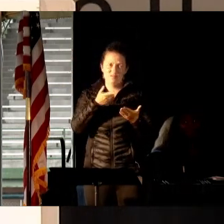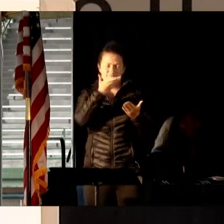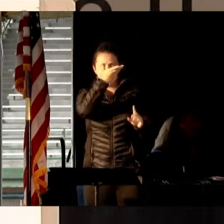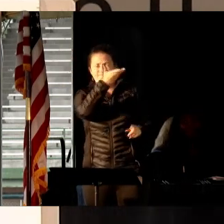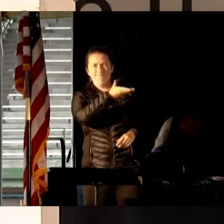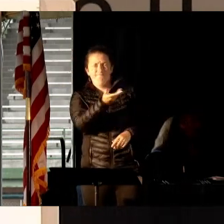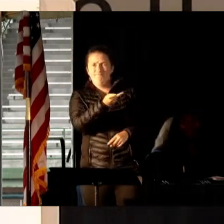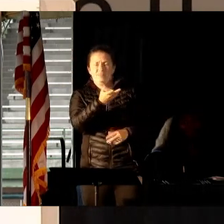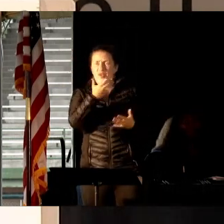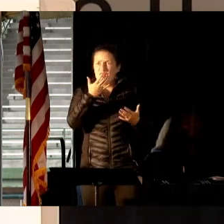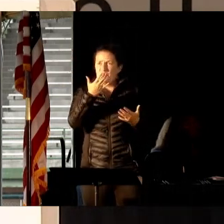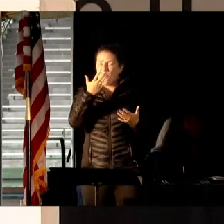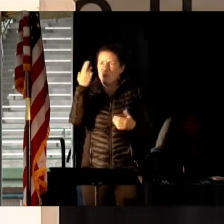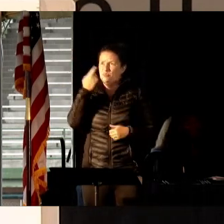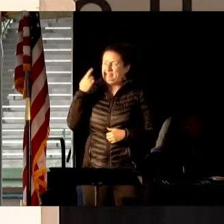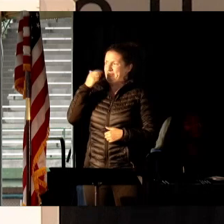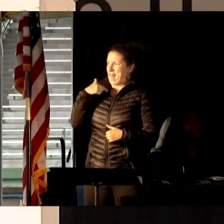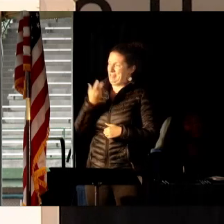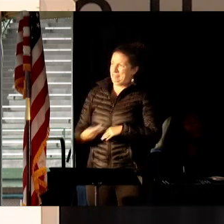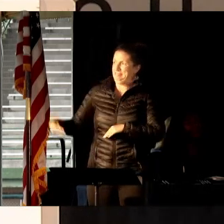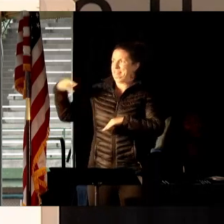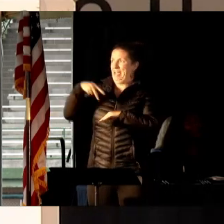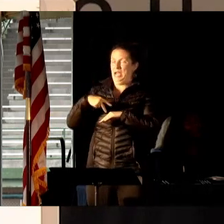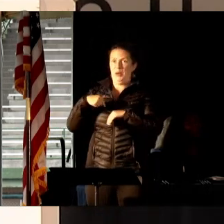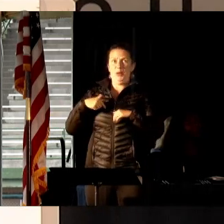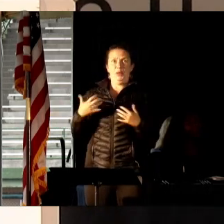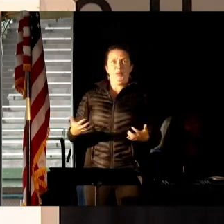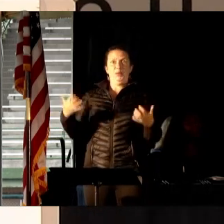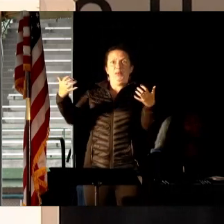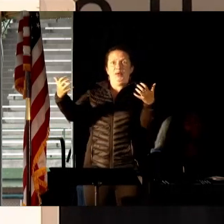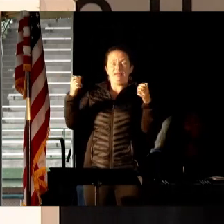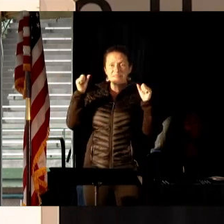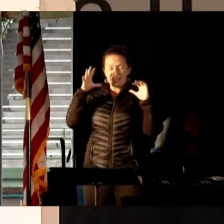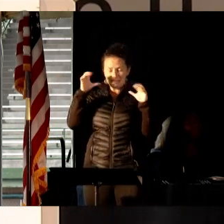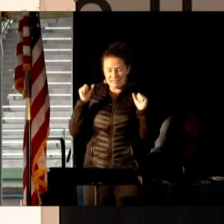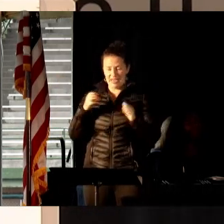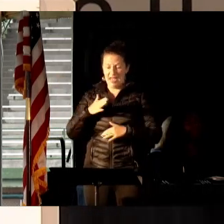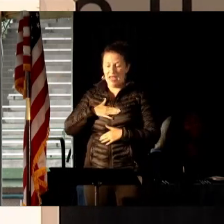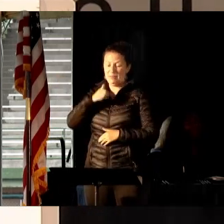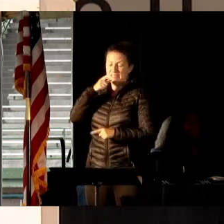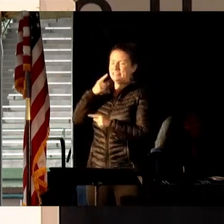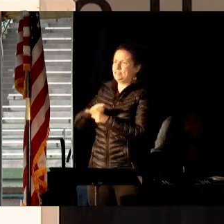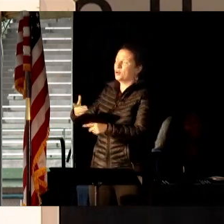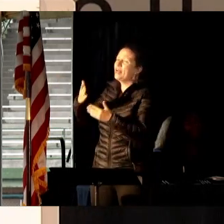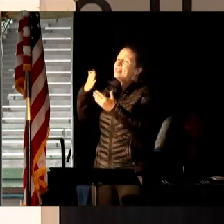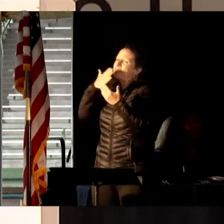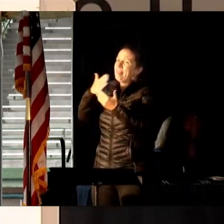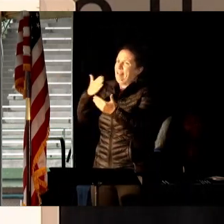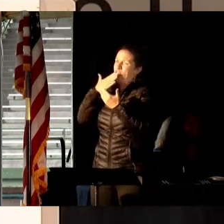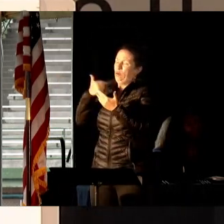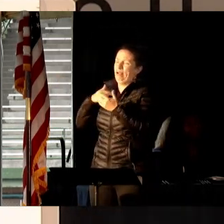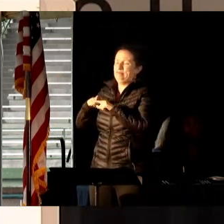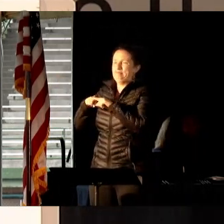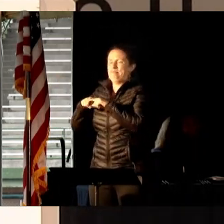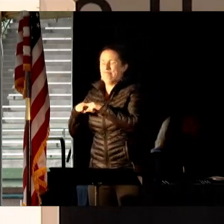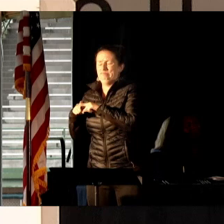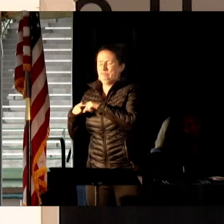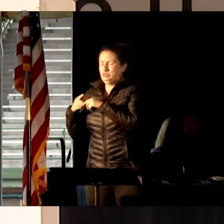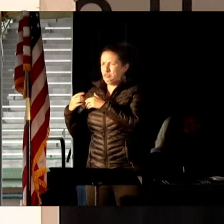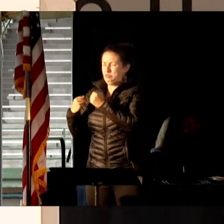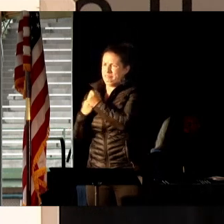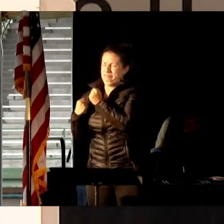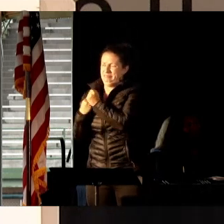courage to stand before this amazing audience. And to my sister, Tare, thank you for being the shoulder to lean on during these 4 years of high